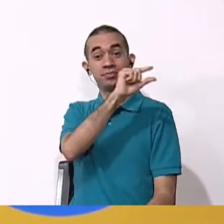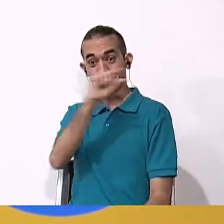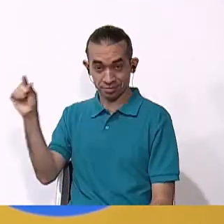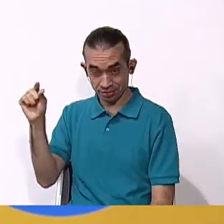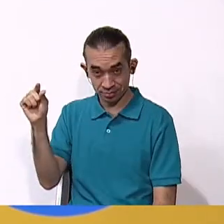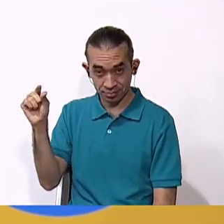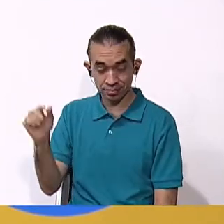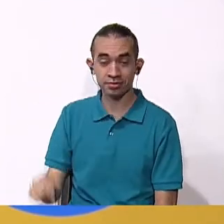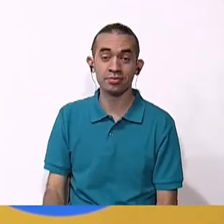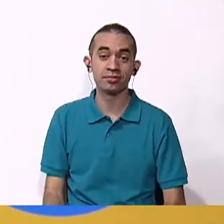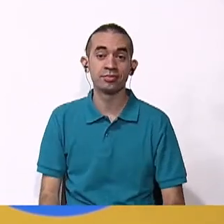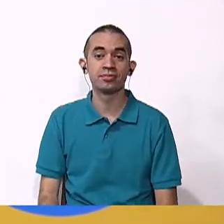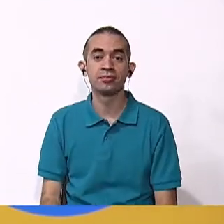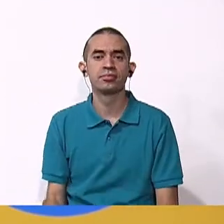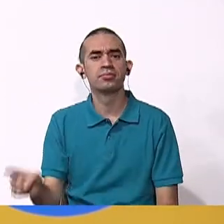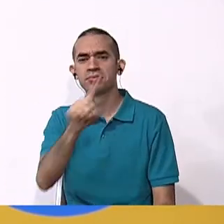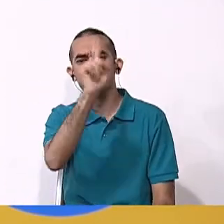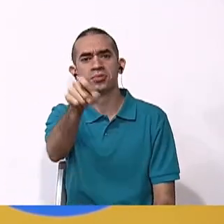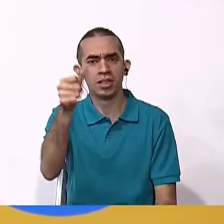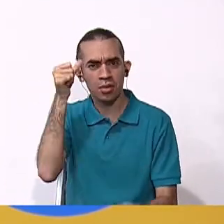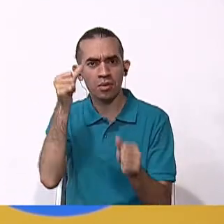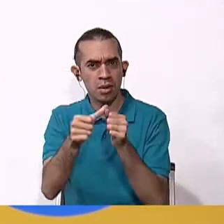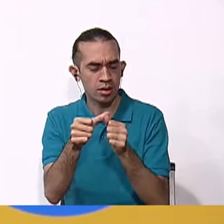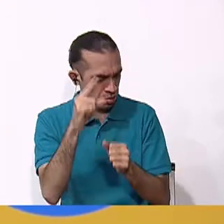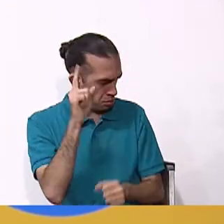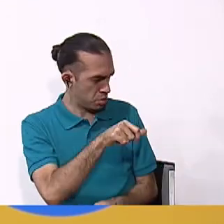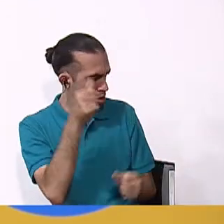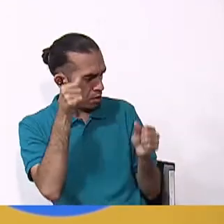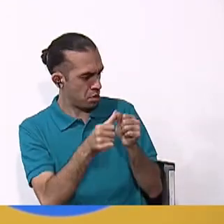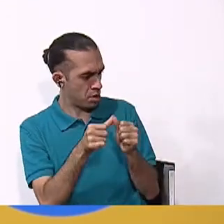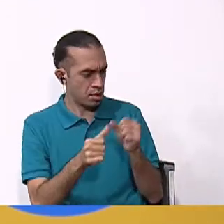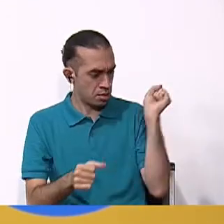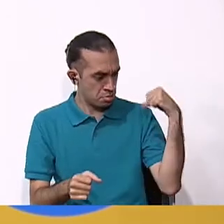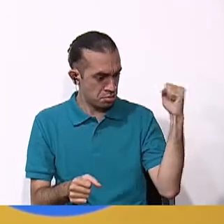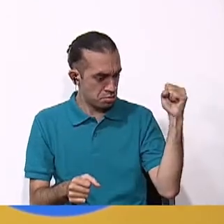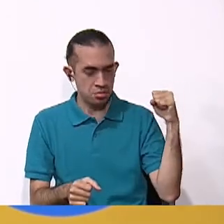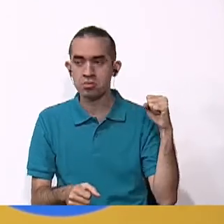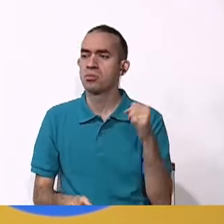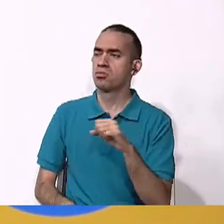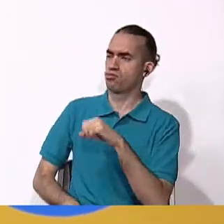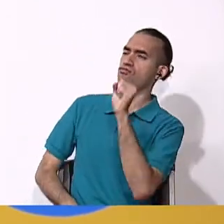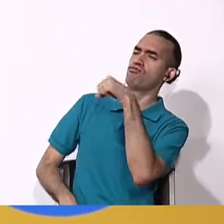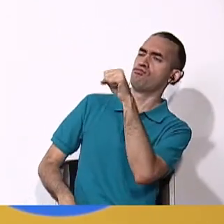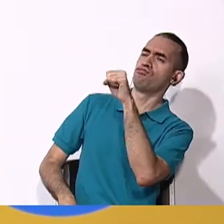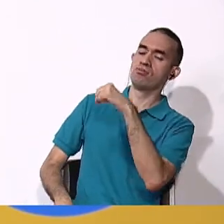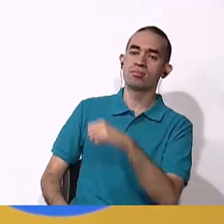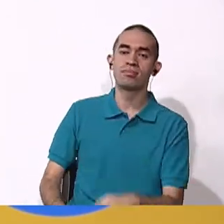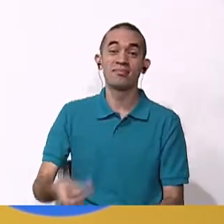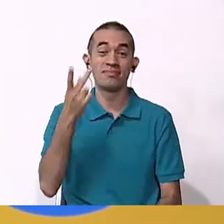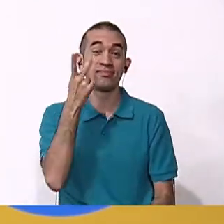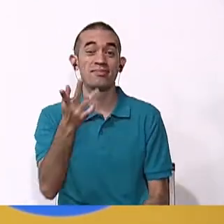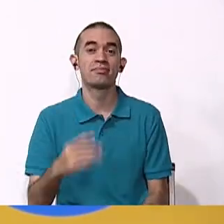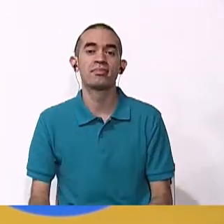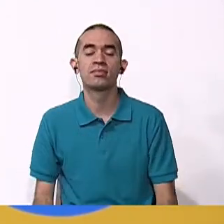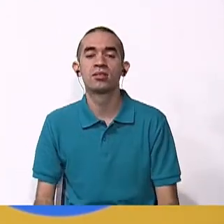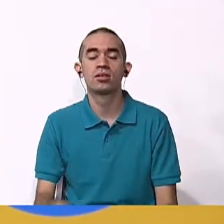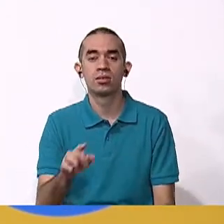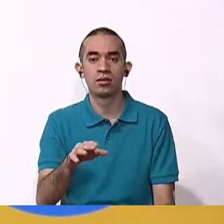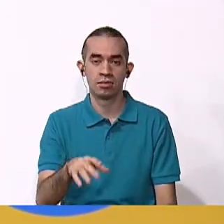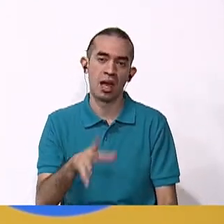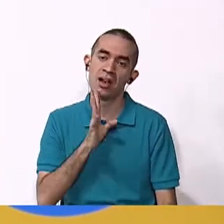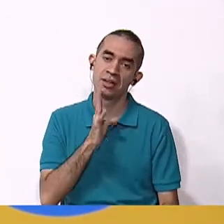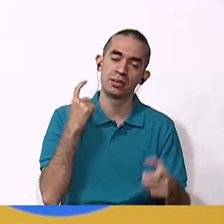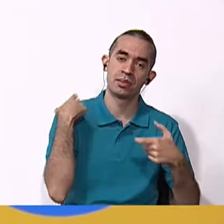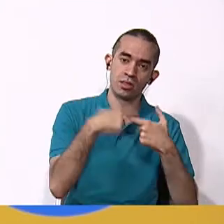last week. Do you remember, Jack? Yes? Yes, teacher. Well, let's see. ¿Se acuerdan que vimos